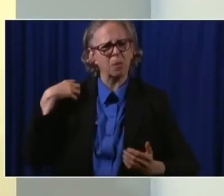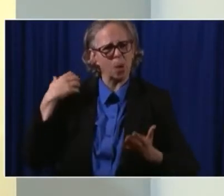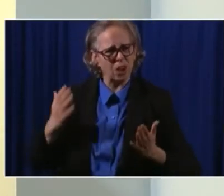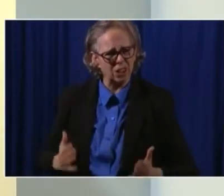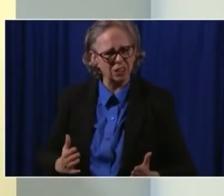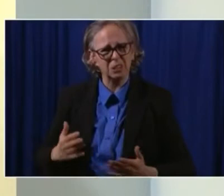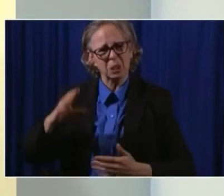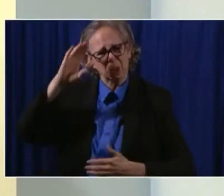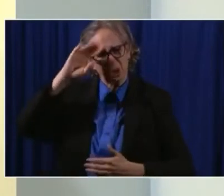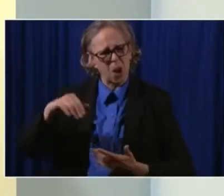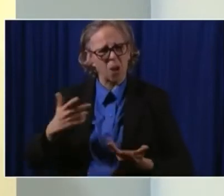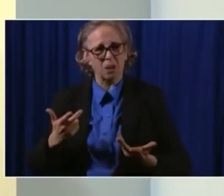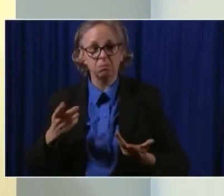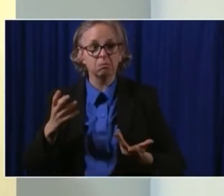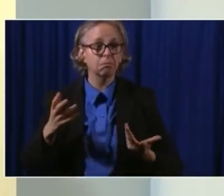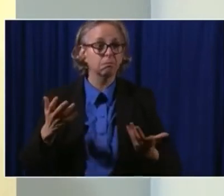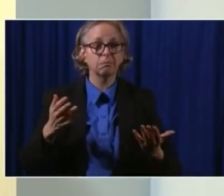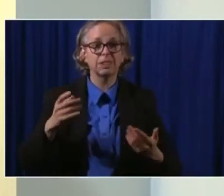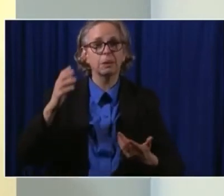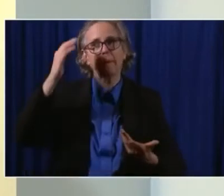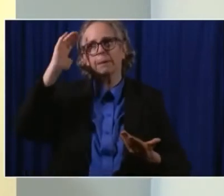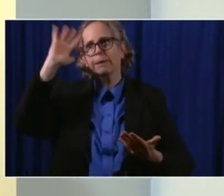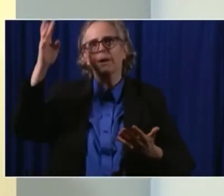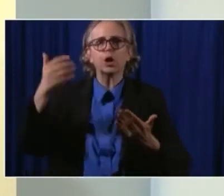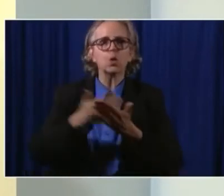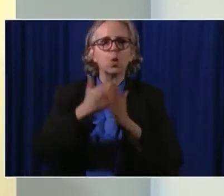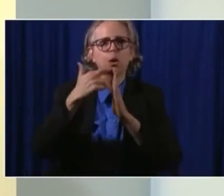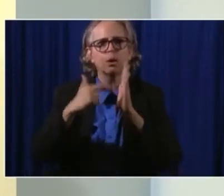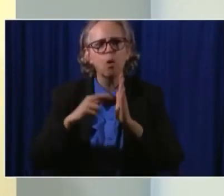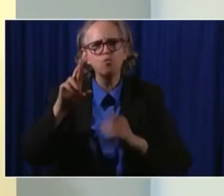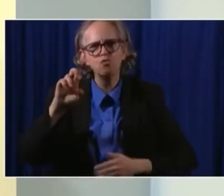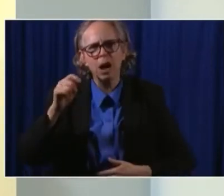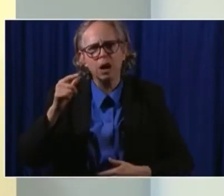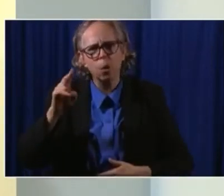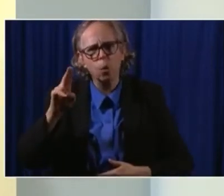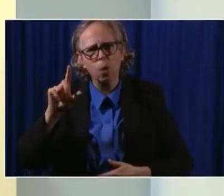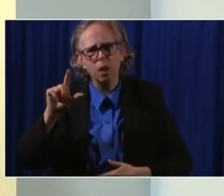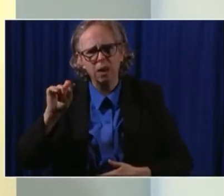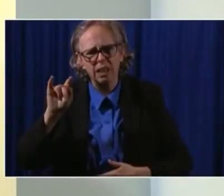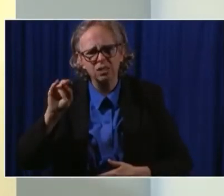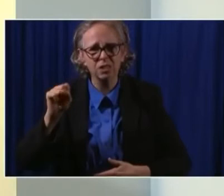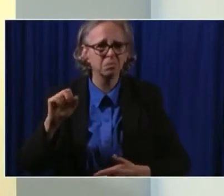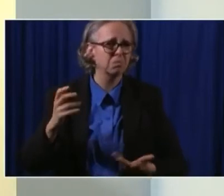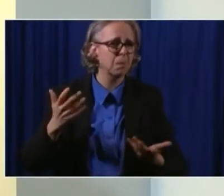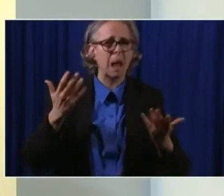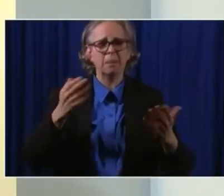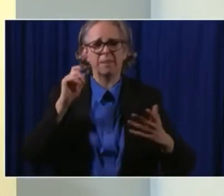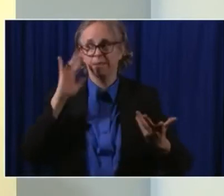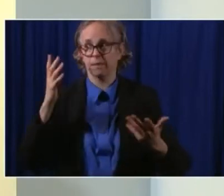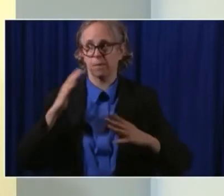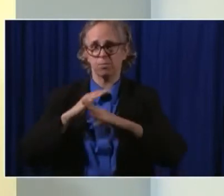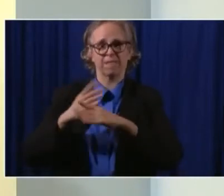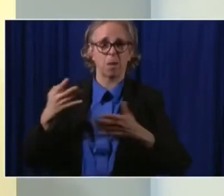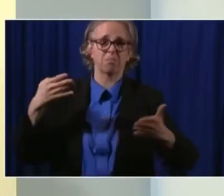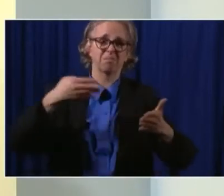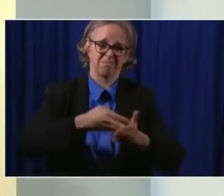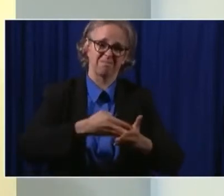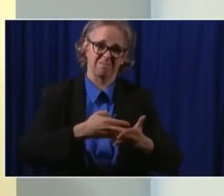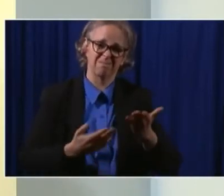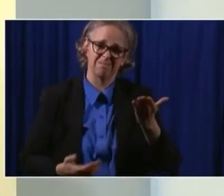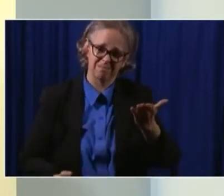a new sense of litigation or new opportunity for litigation. And we want to make sure, along as the governor did